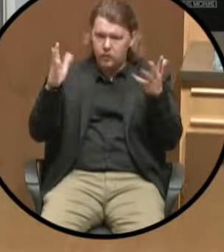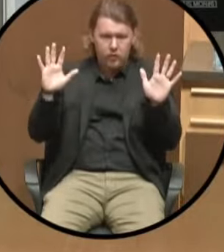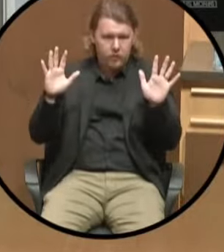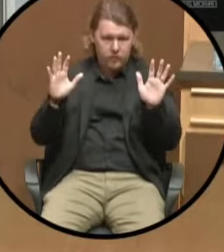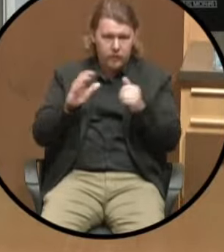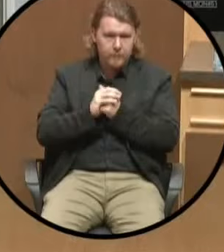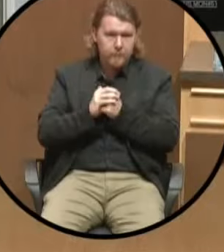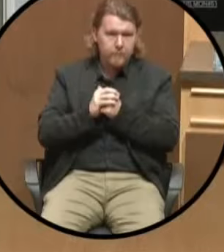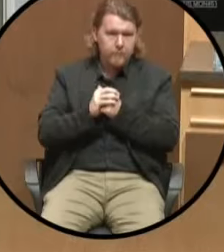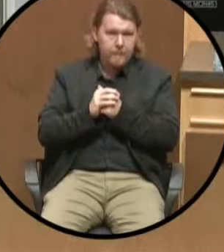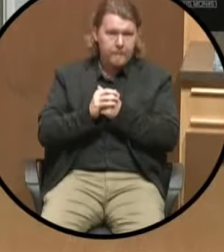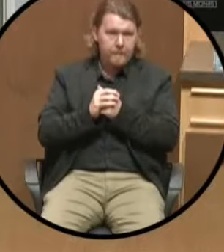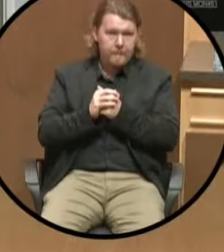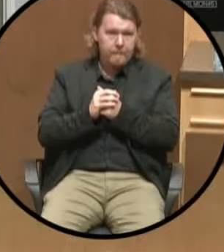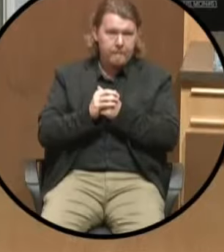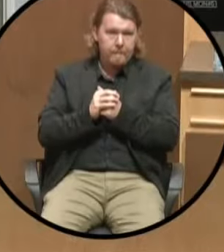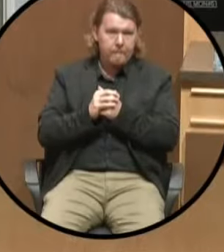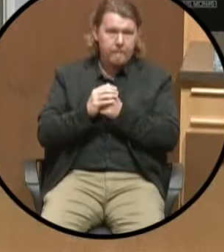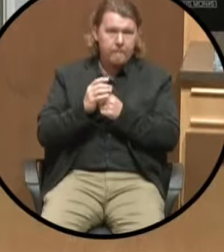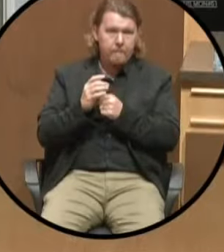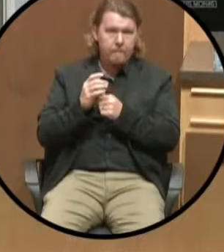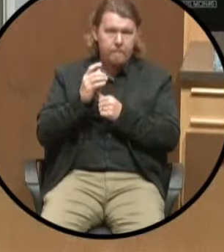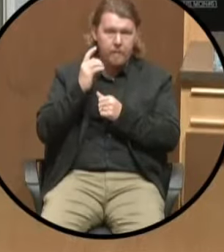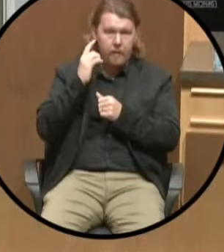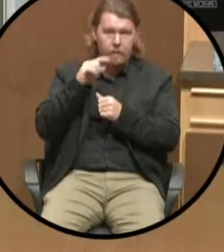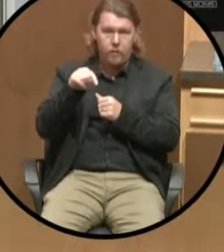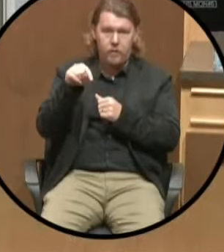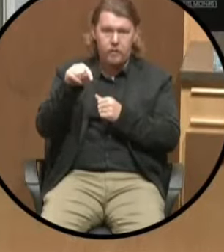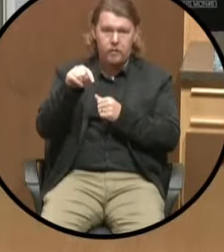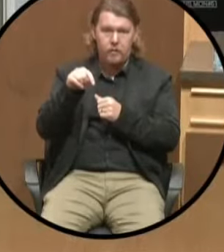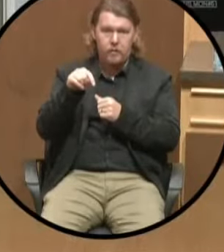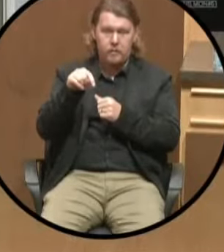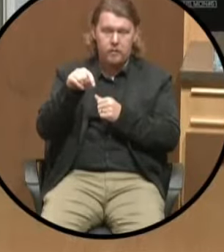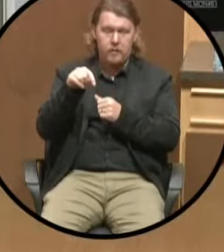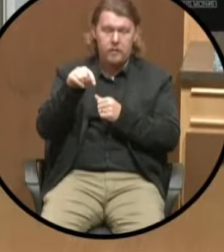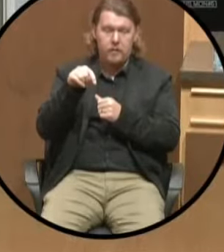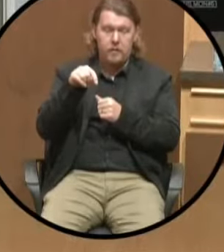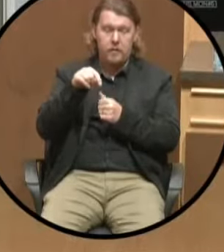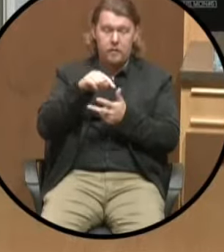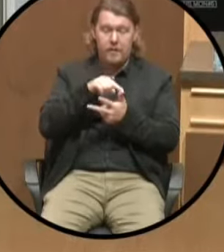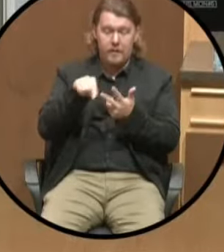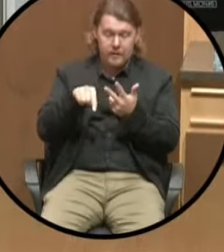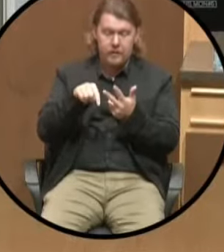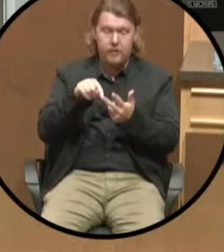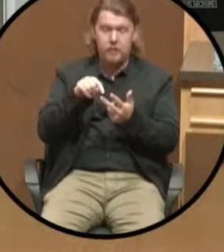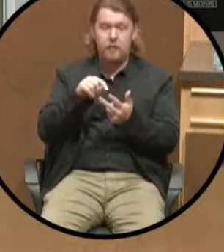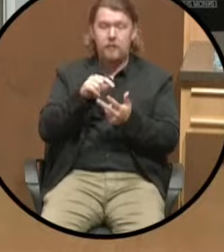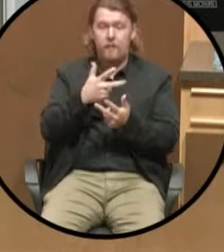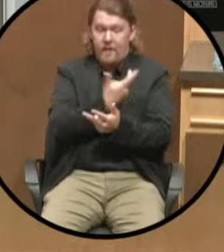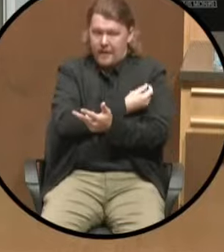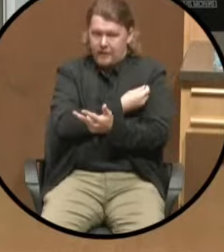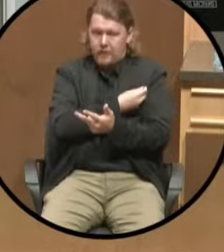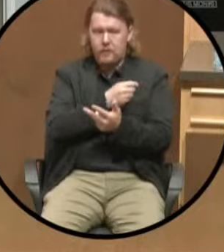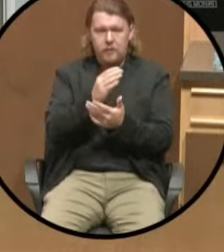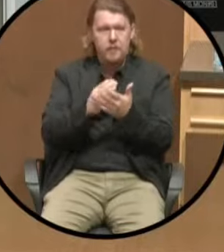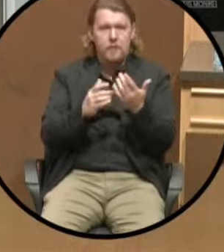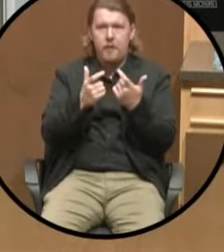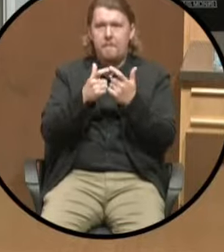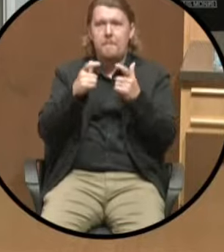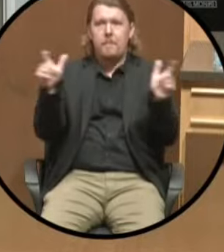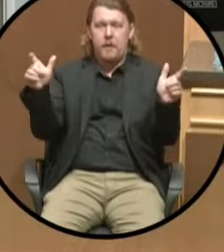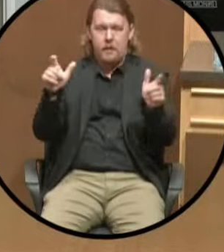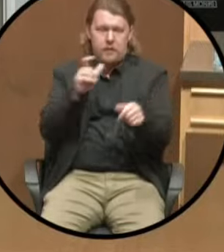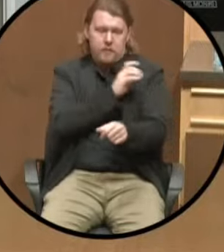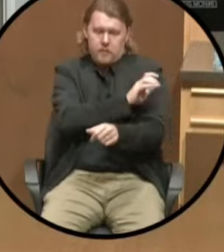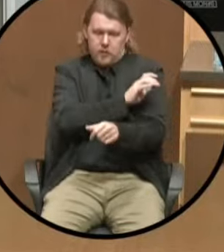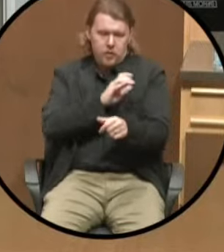For this particular or these particular vaccines, some of the largest clinical trials that were